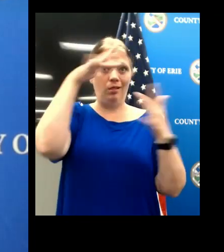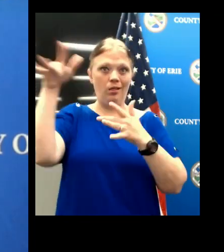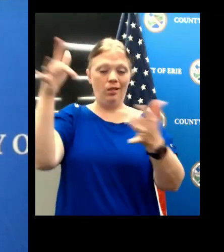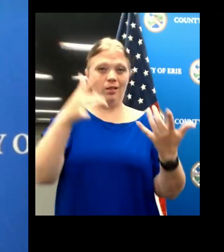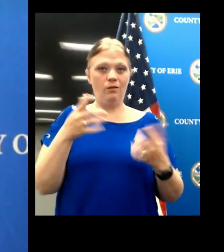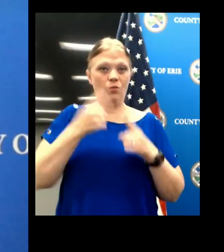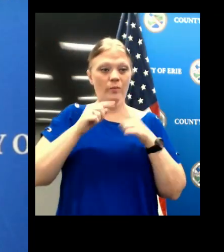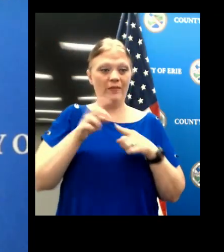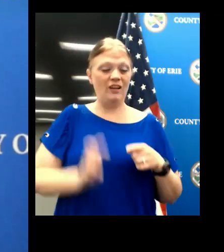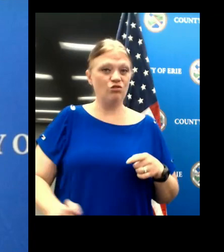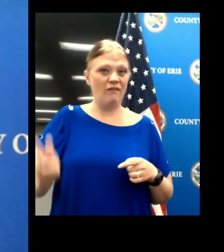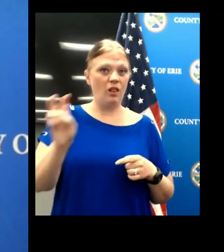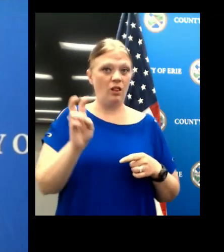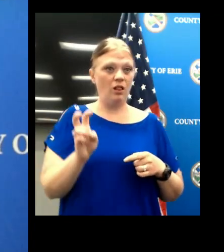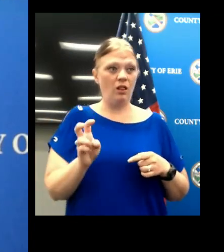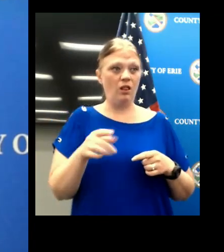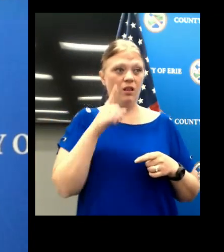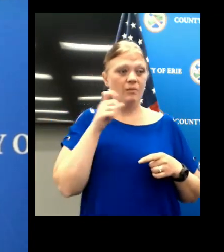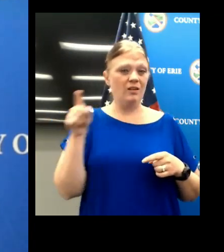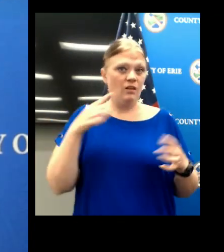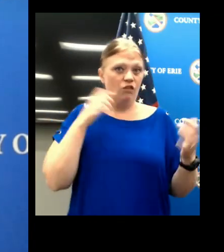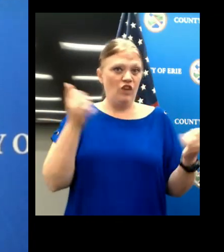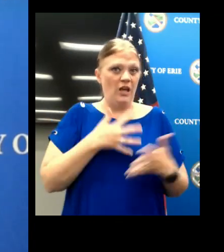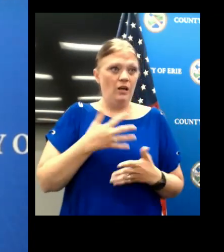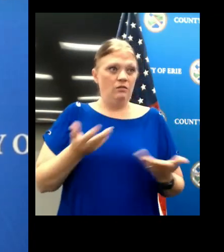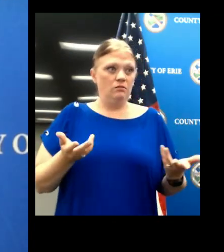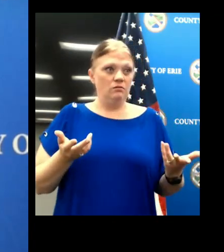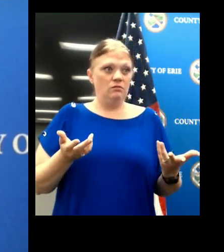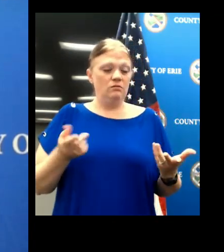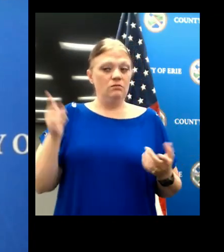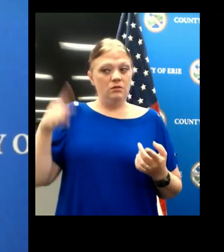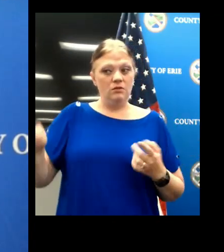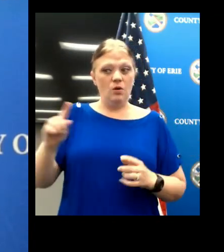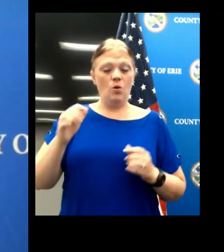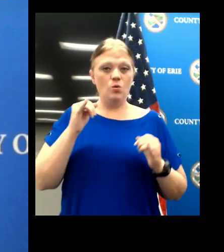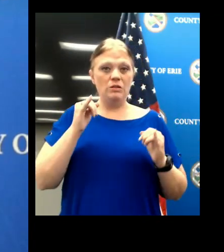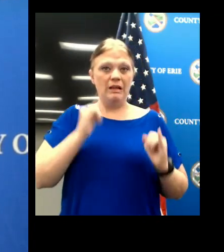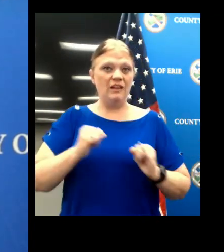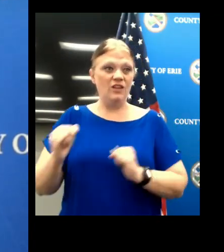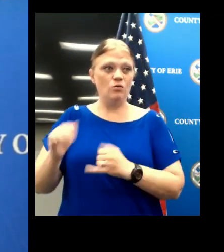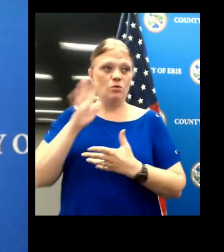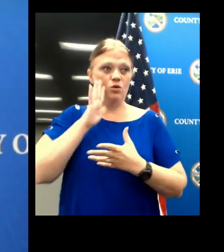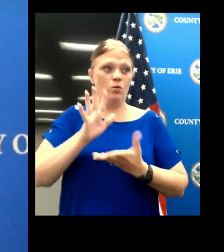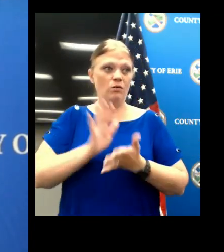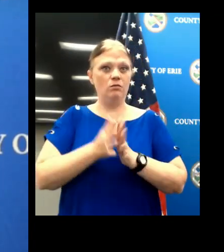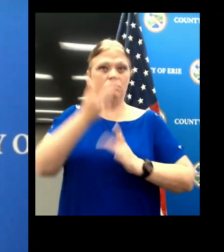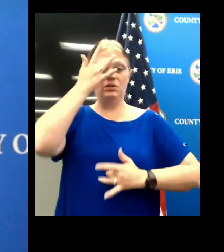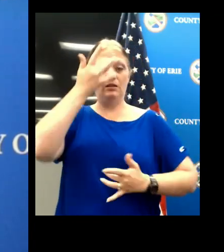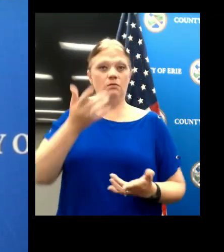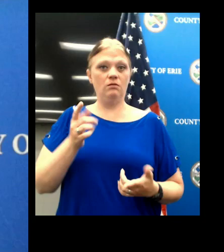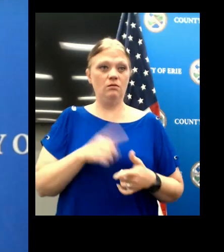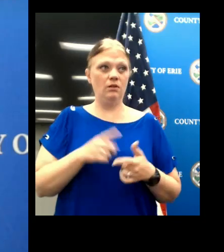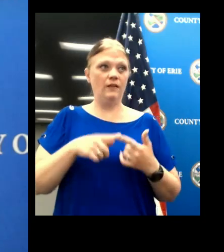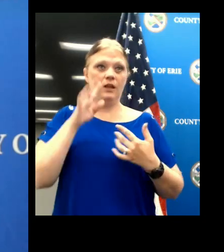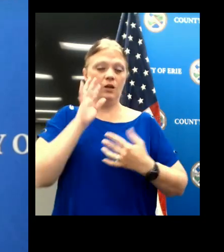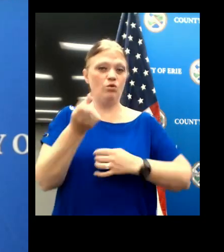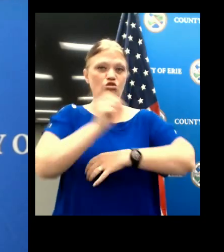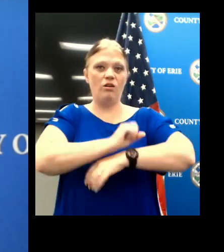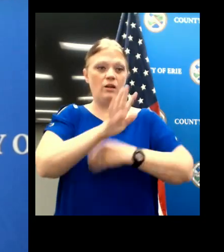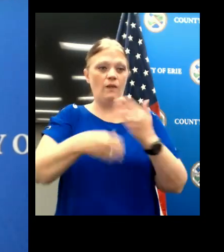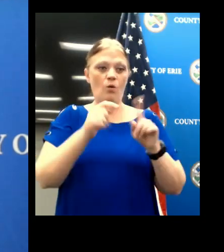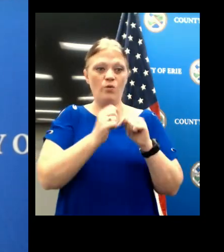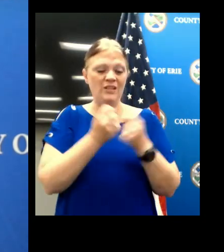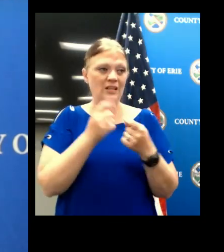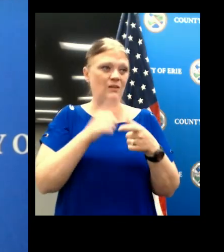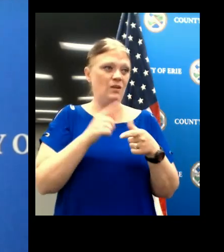they travel, because they're fearful that those individuals will get sick. And then it'll shut down a whole team, which could